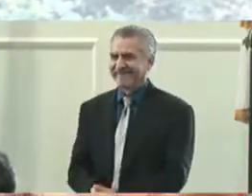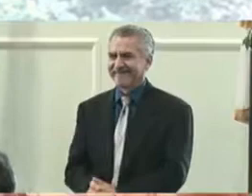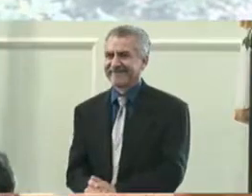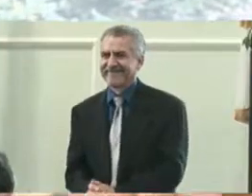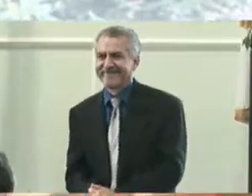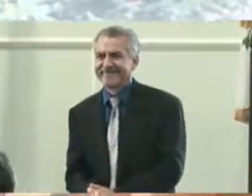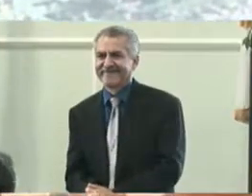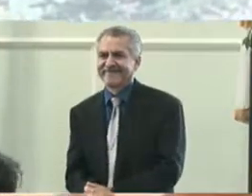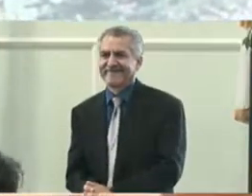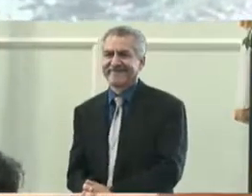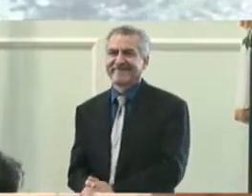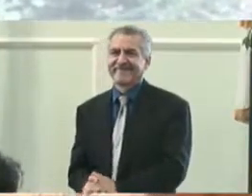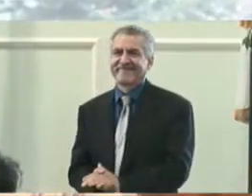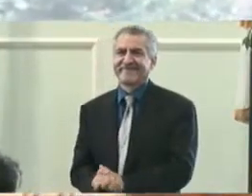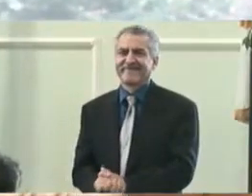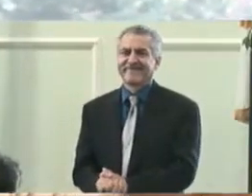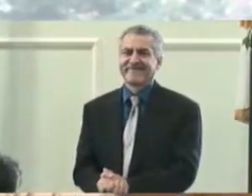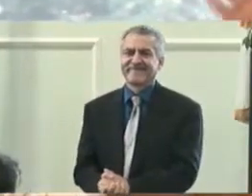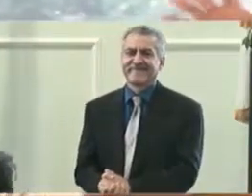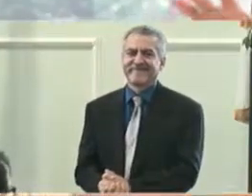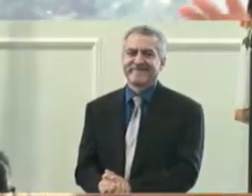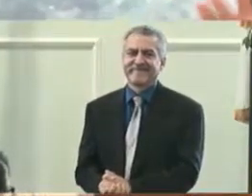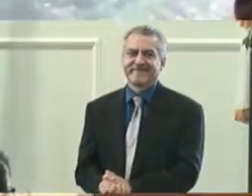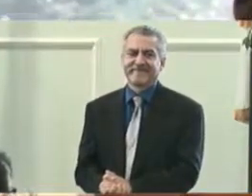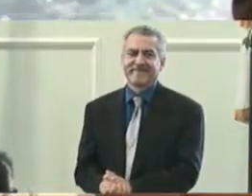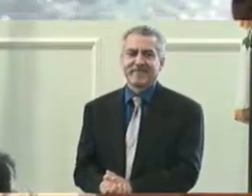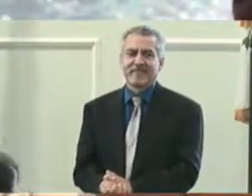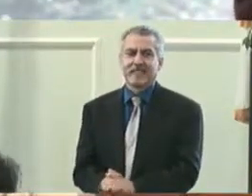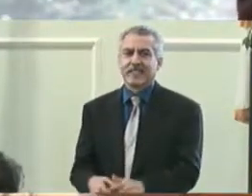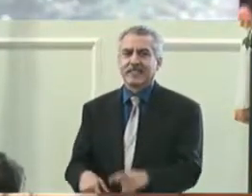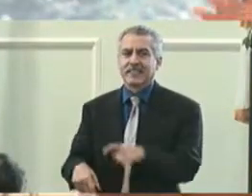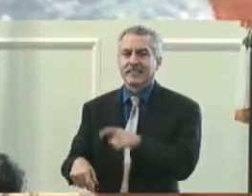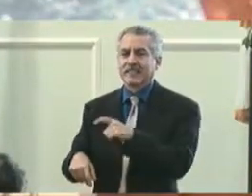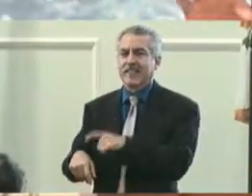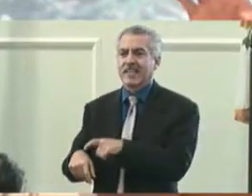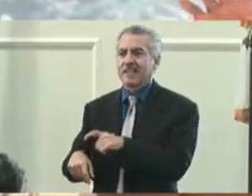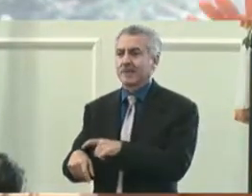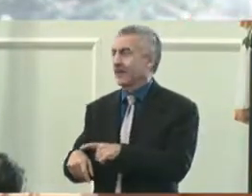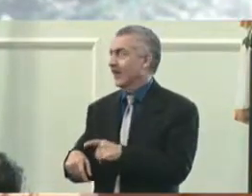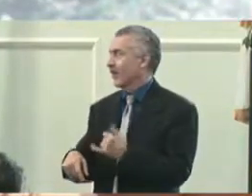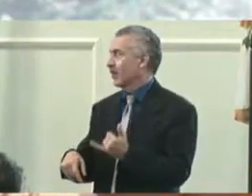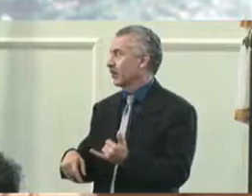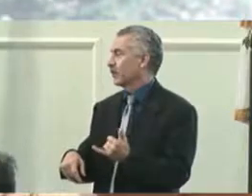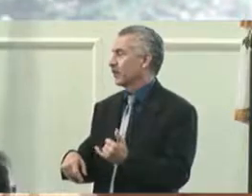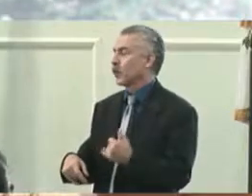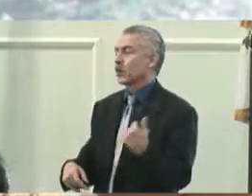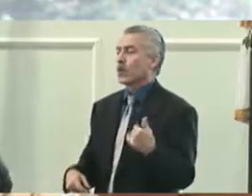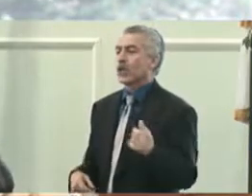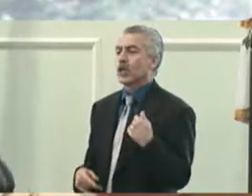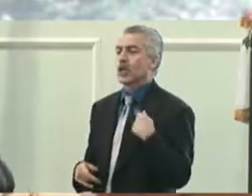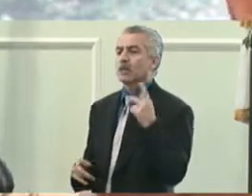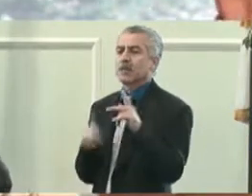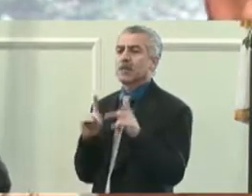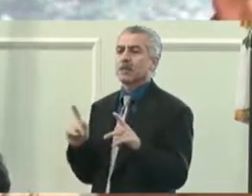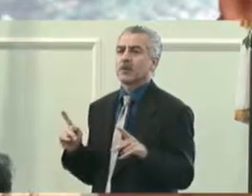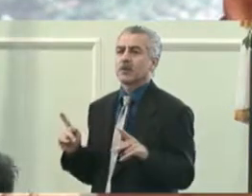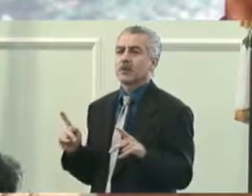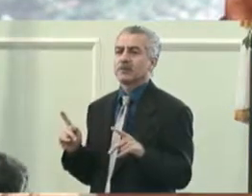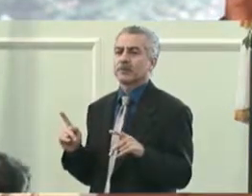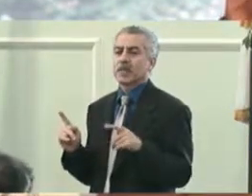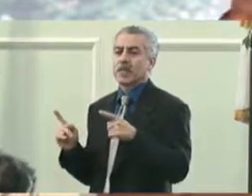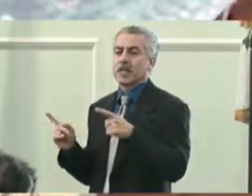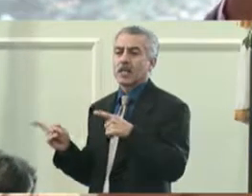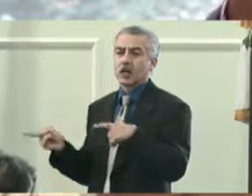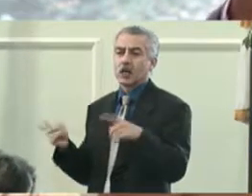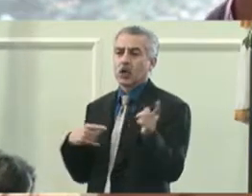It's time for the Lamb offering. This is the time when the young people go for their